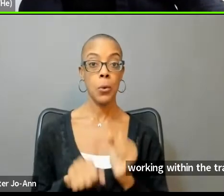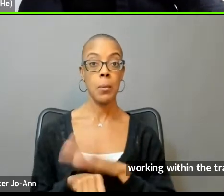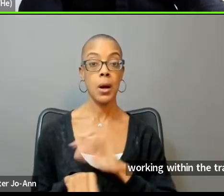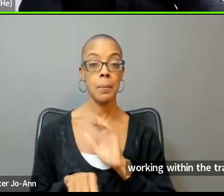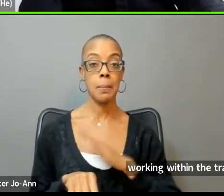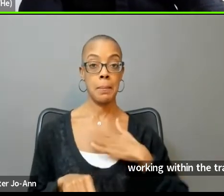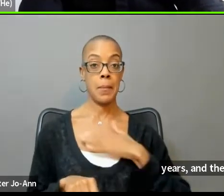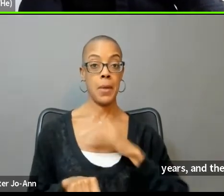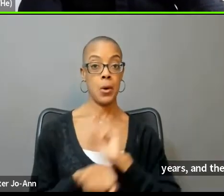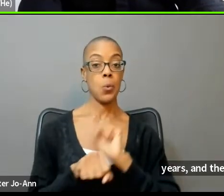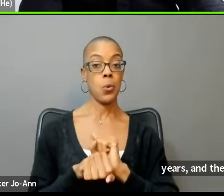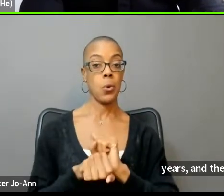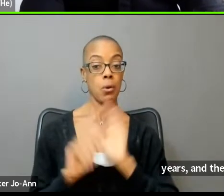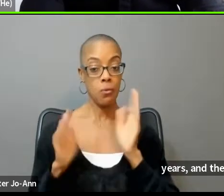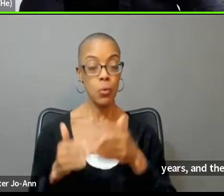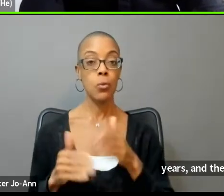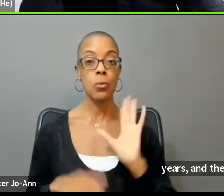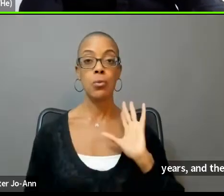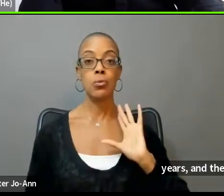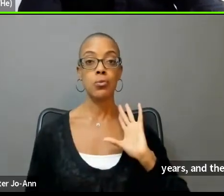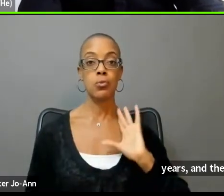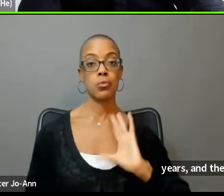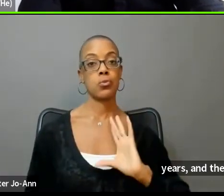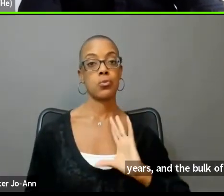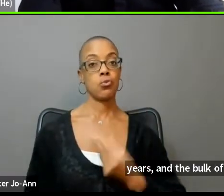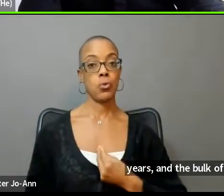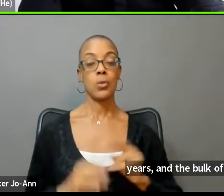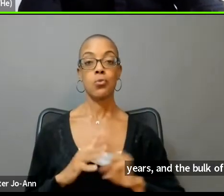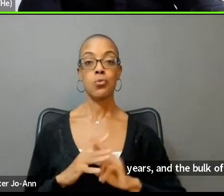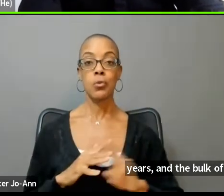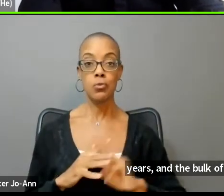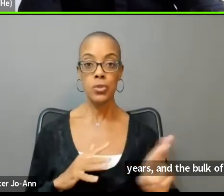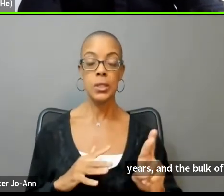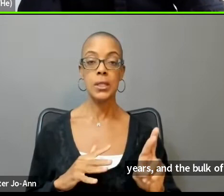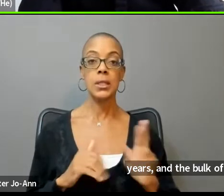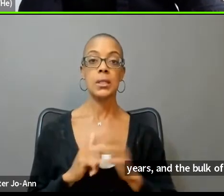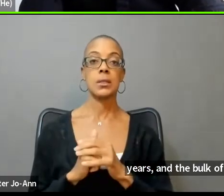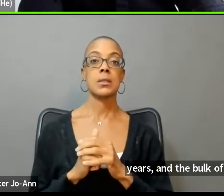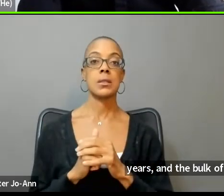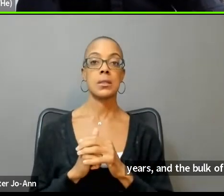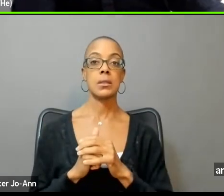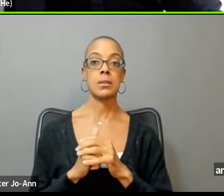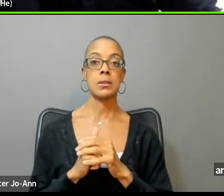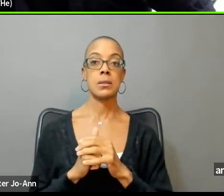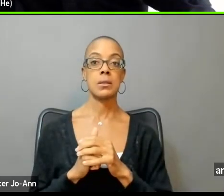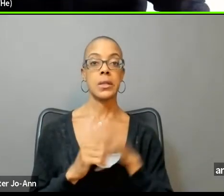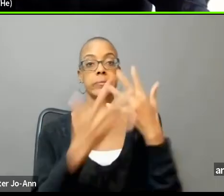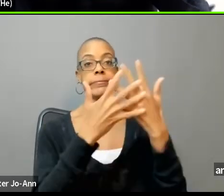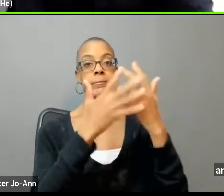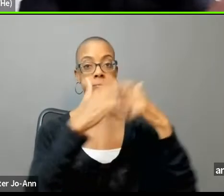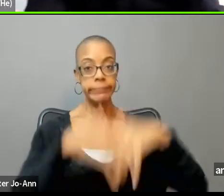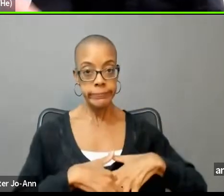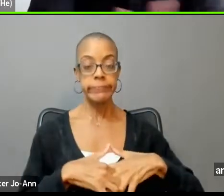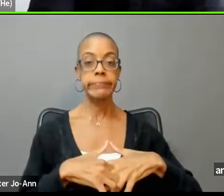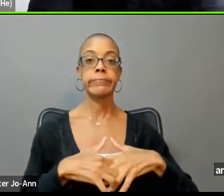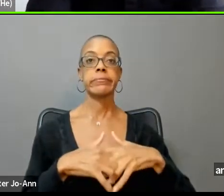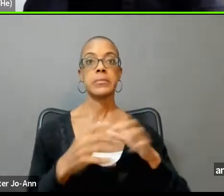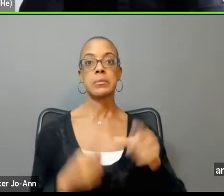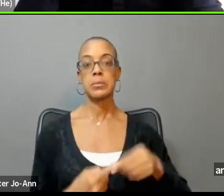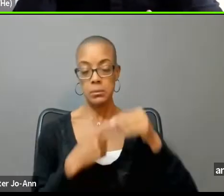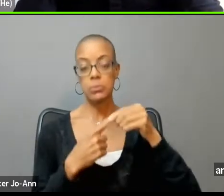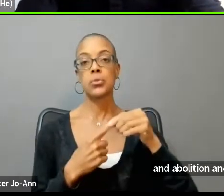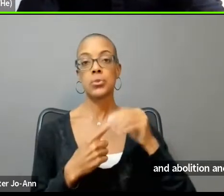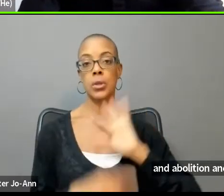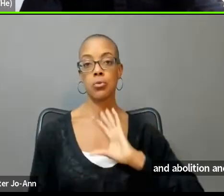trans refugees and abolition and incarceration, particularly of trans refugees.